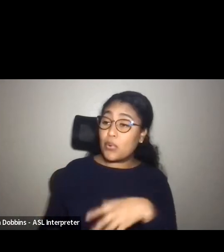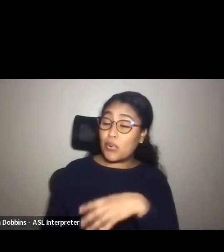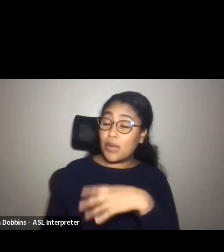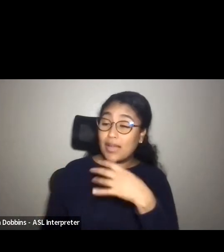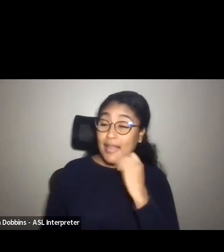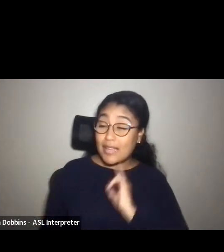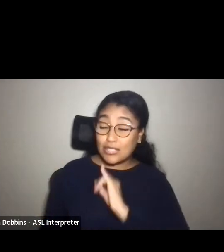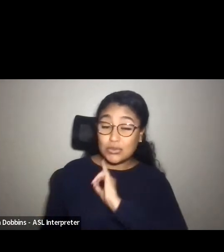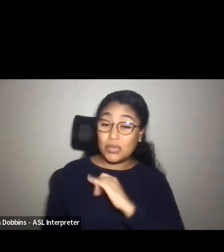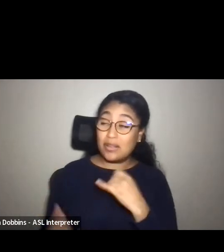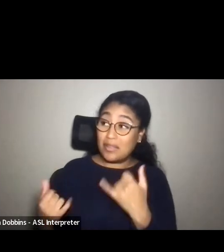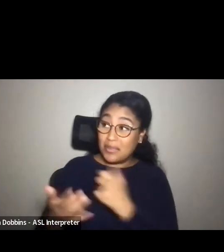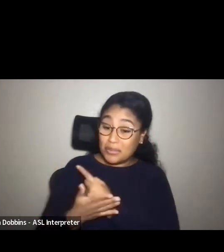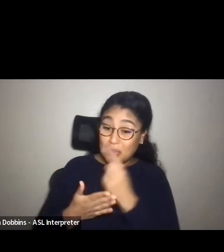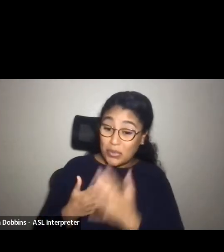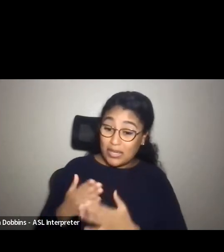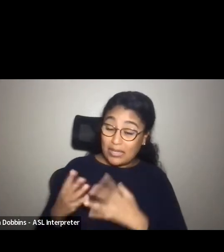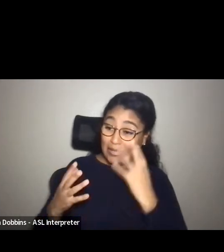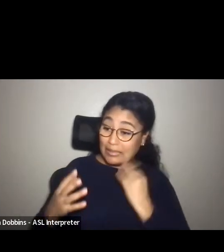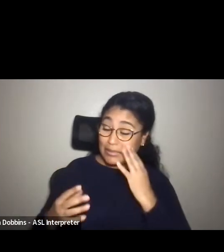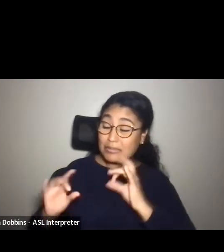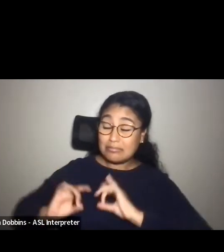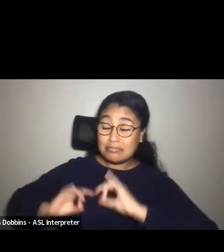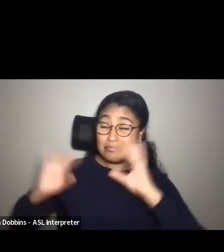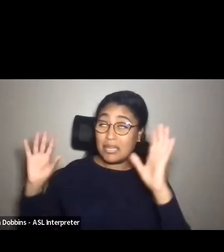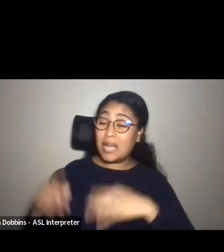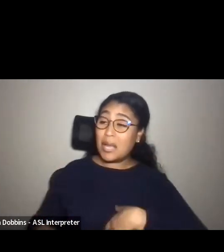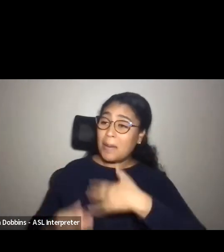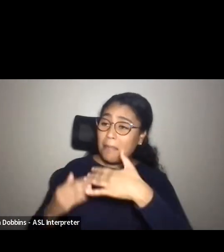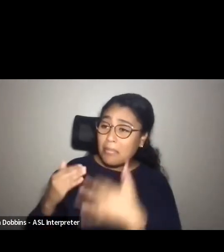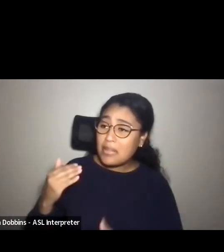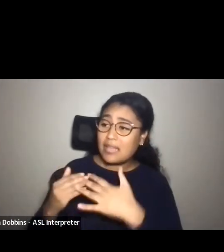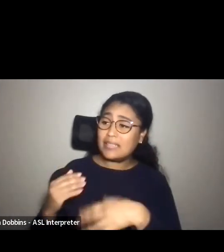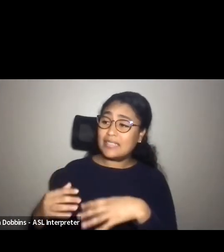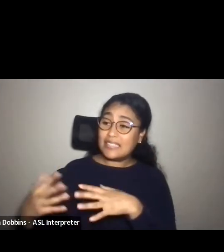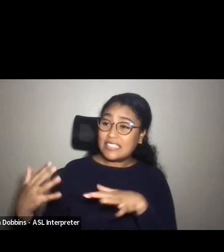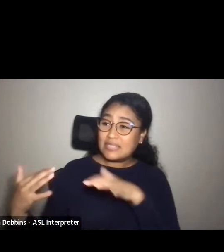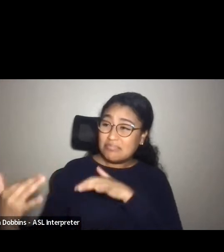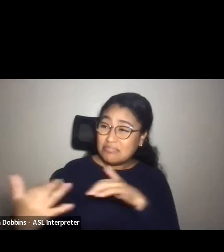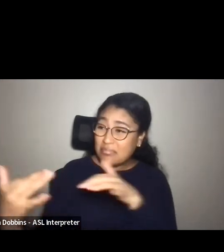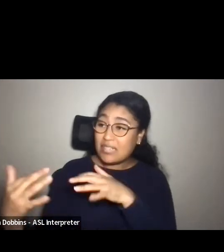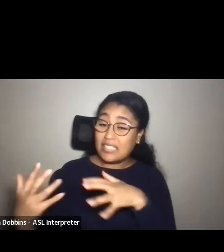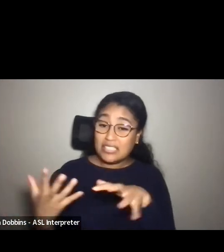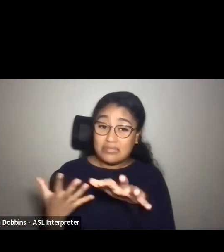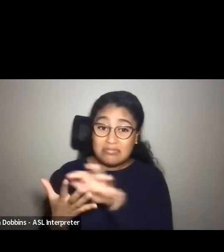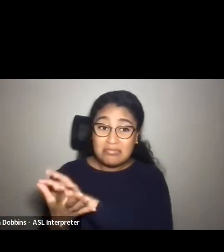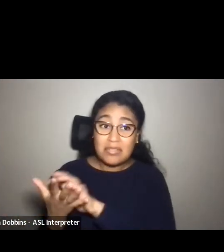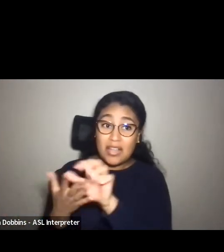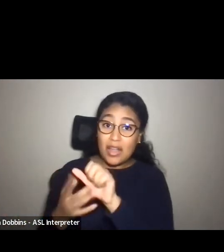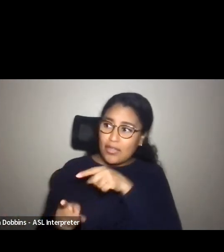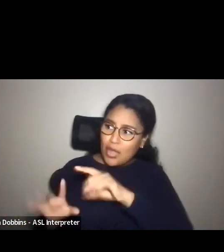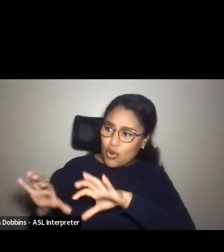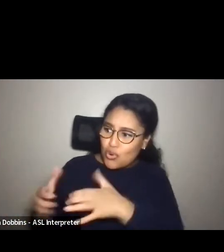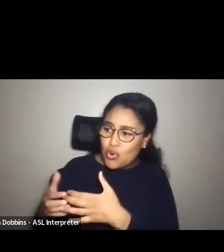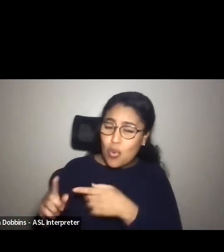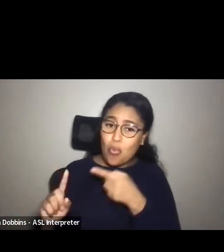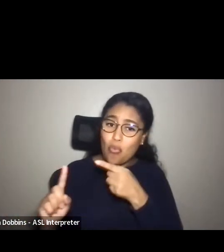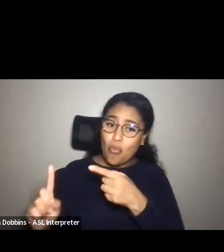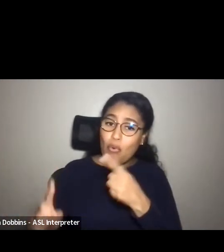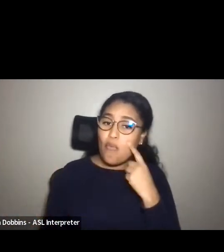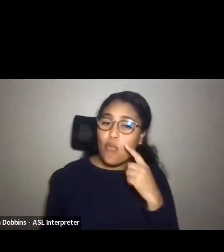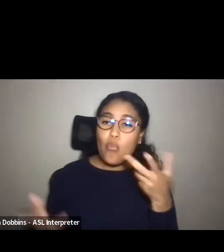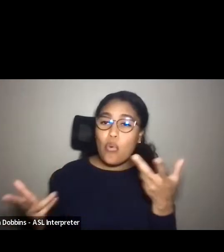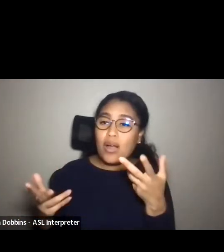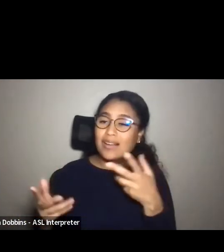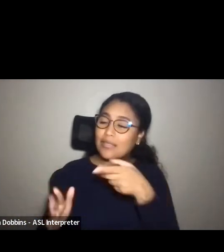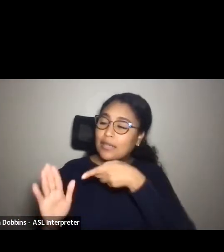through such moment this weekend. The bloody hand of terrorist organization, Hamas, a group that stated purpose for being is to